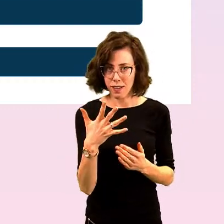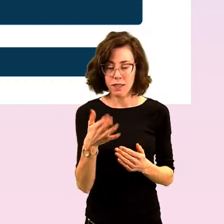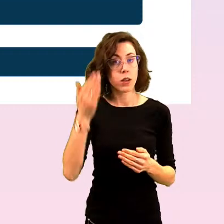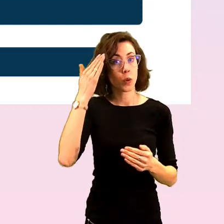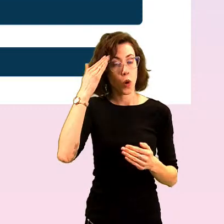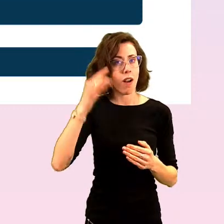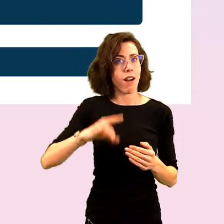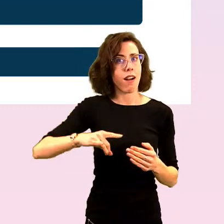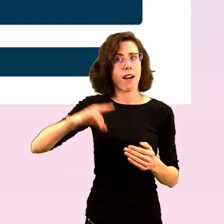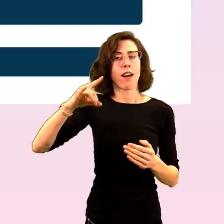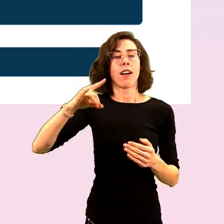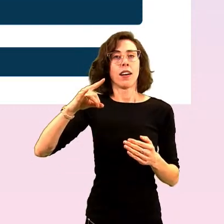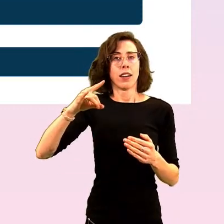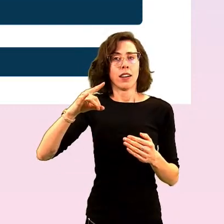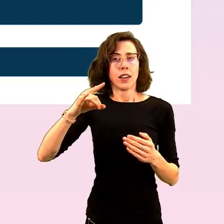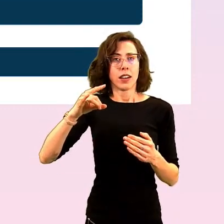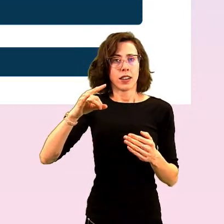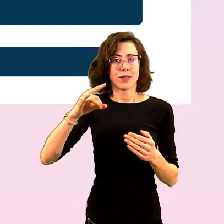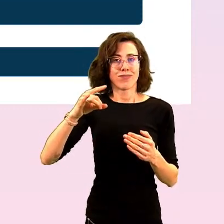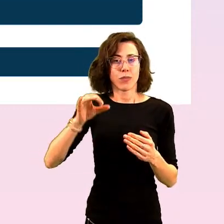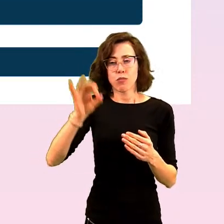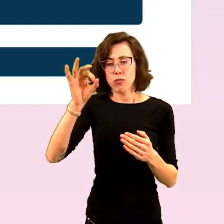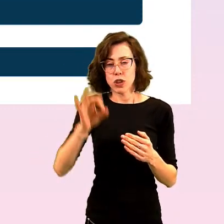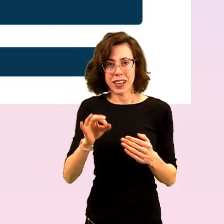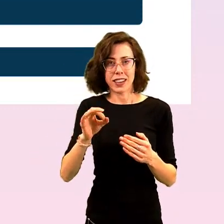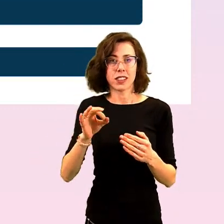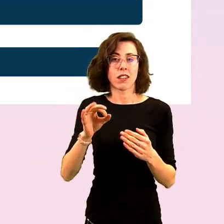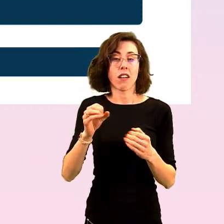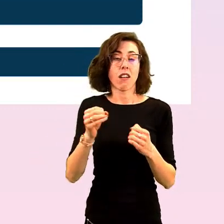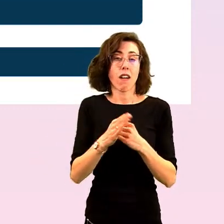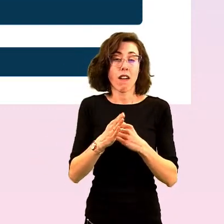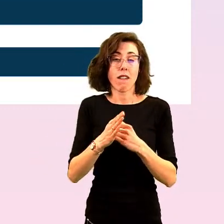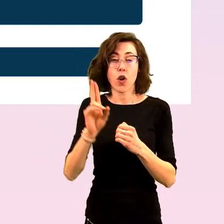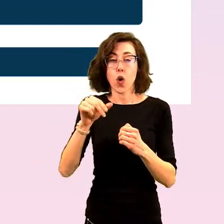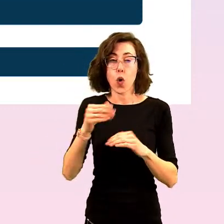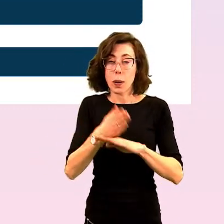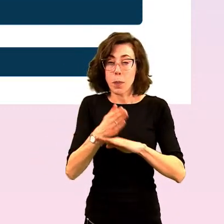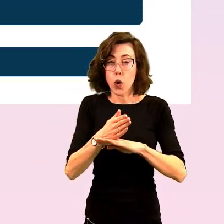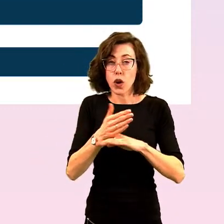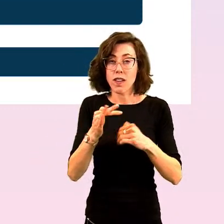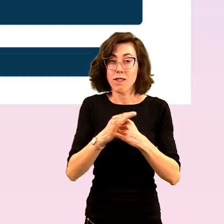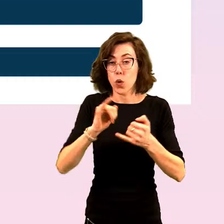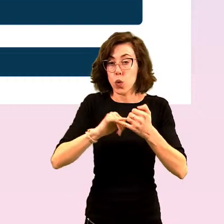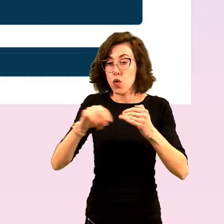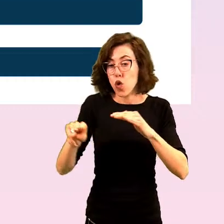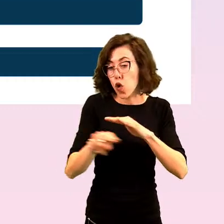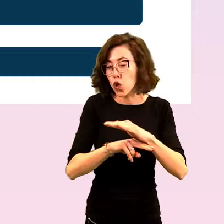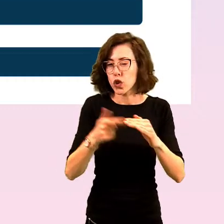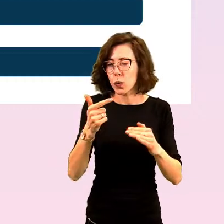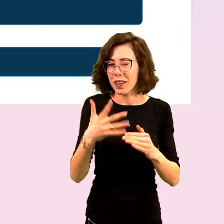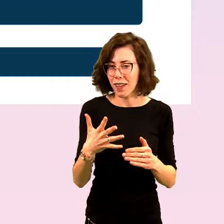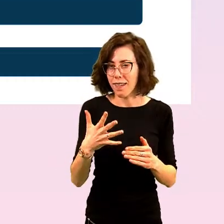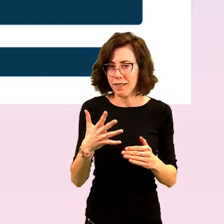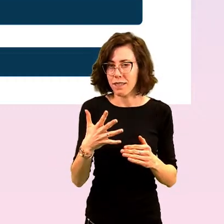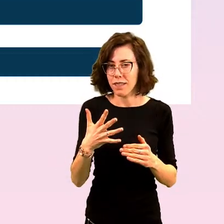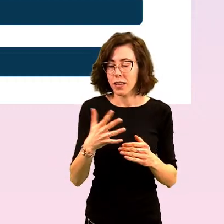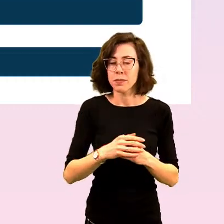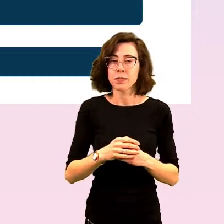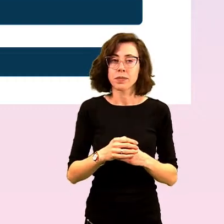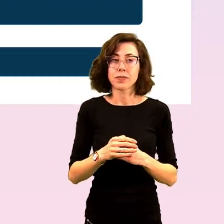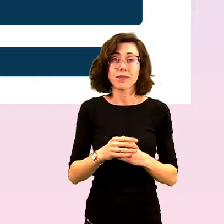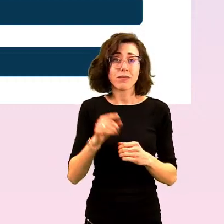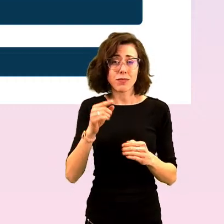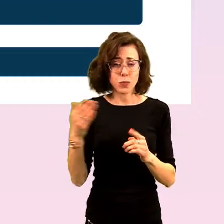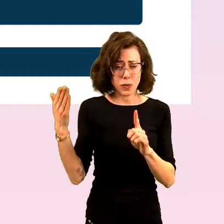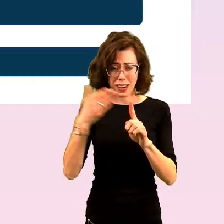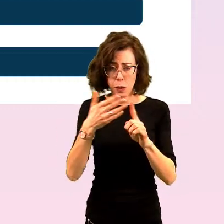of unemployment for people who are under 25 than we do for the general population of unemployed people. So our aim is